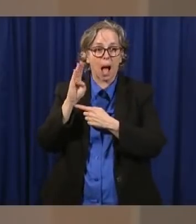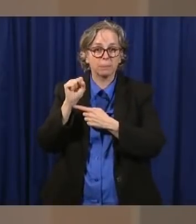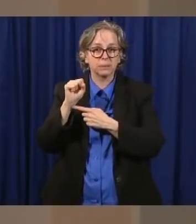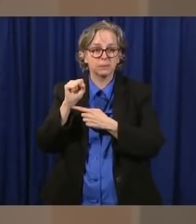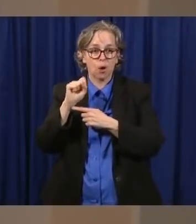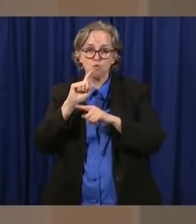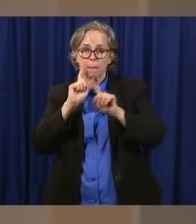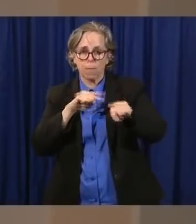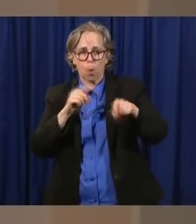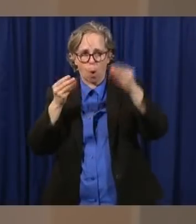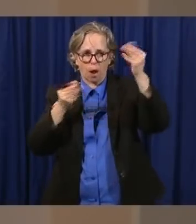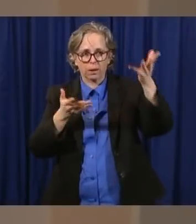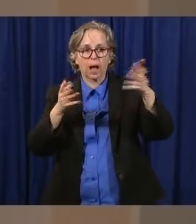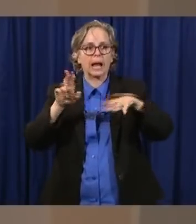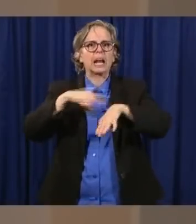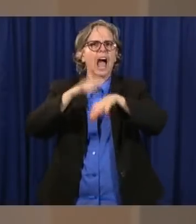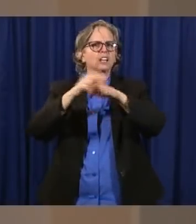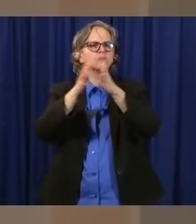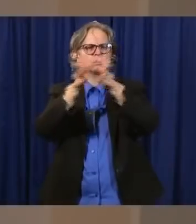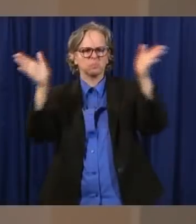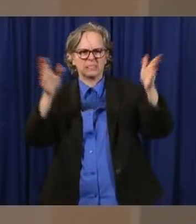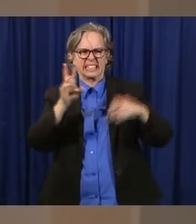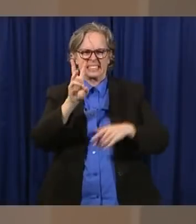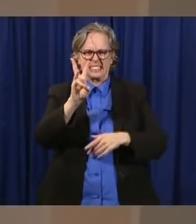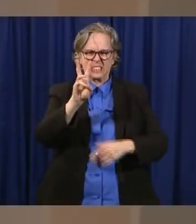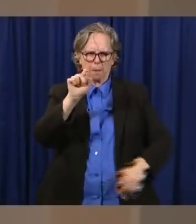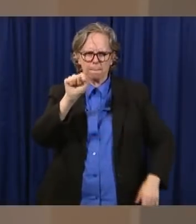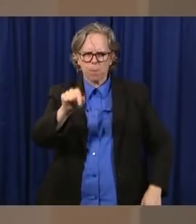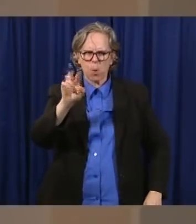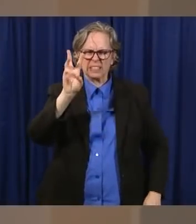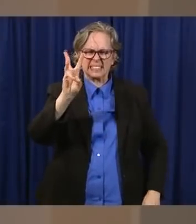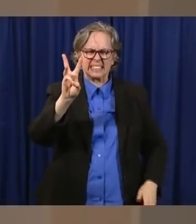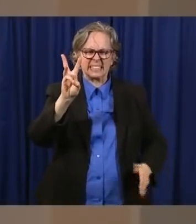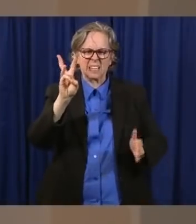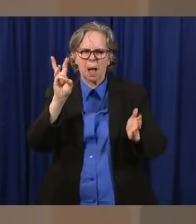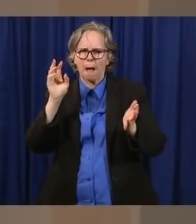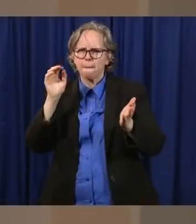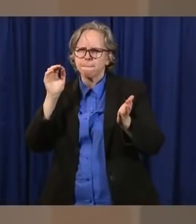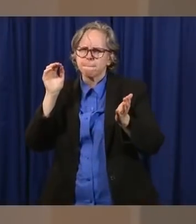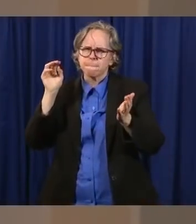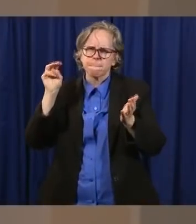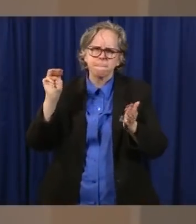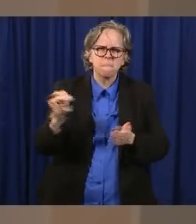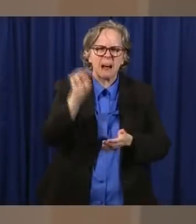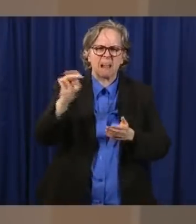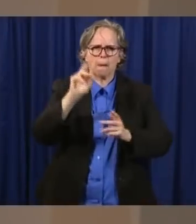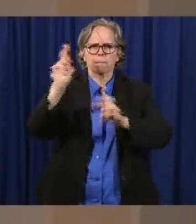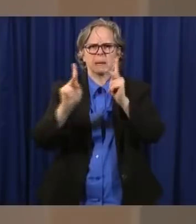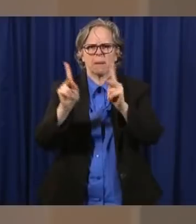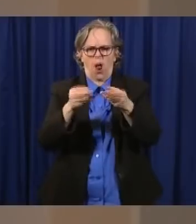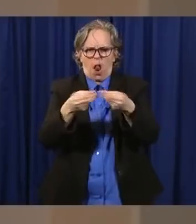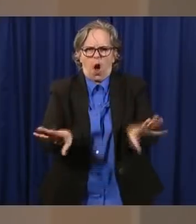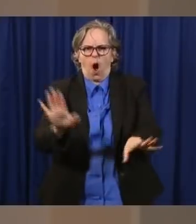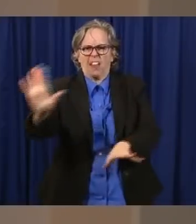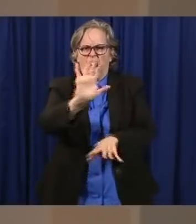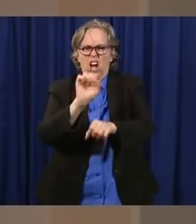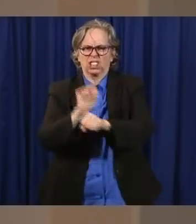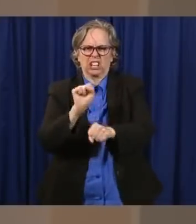people nationally have lost jobs due to the coronavirus. Of those people,